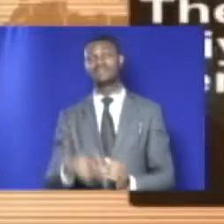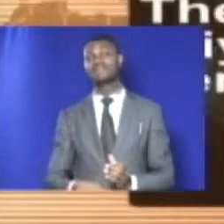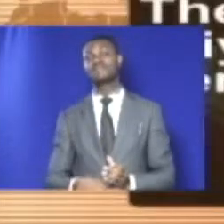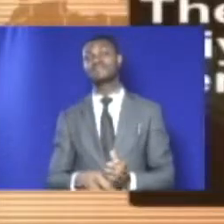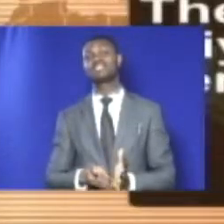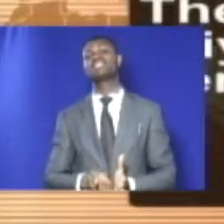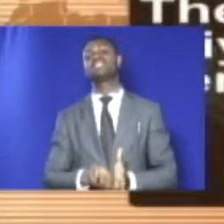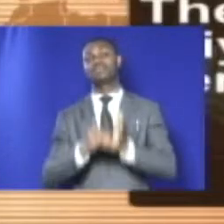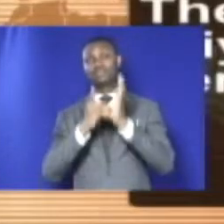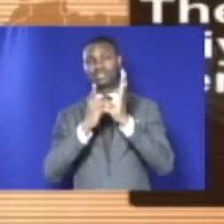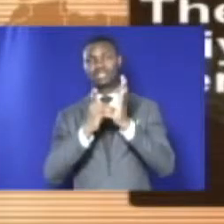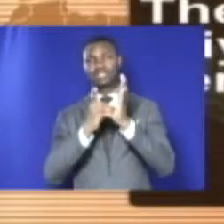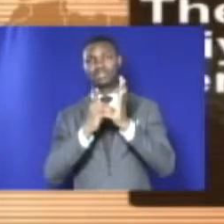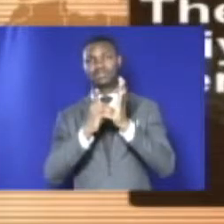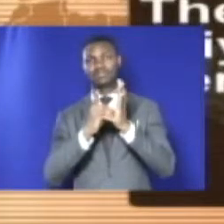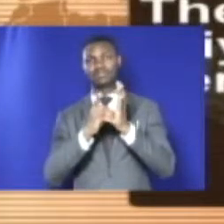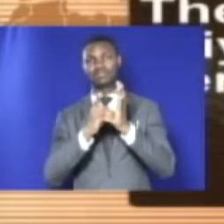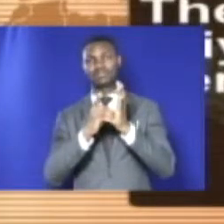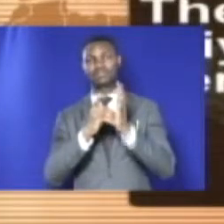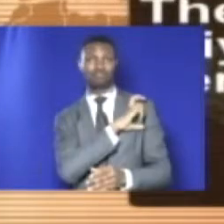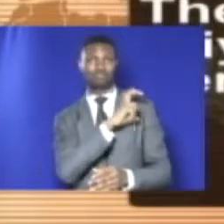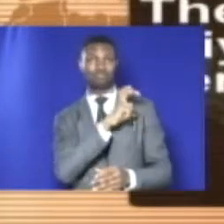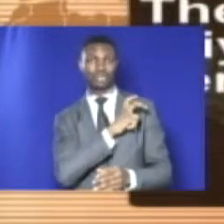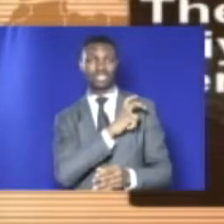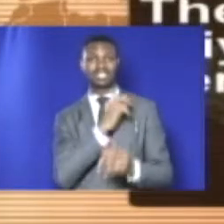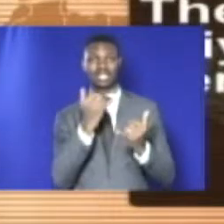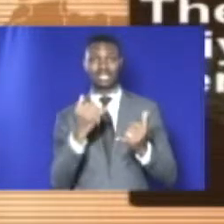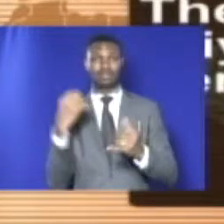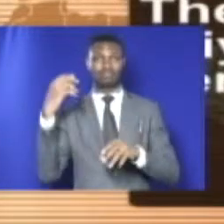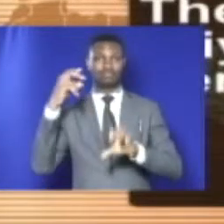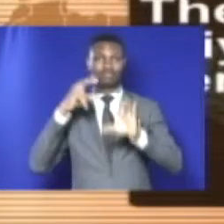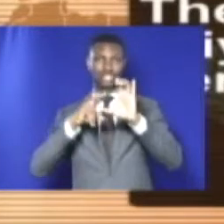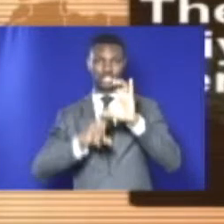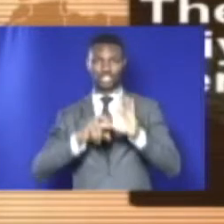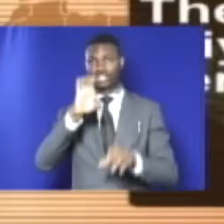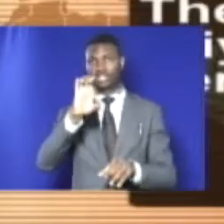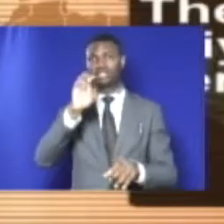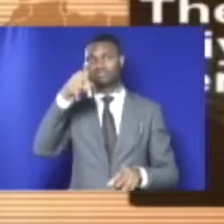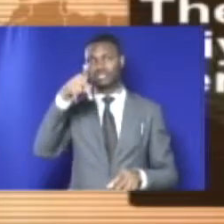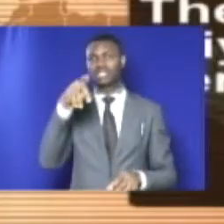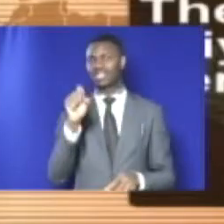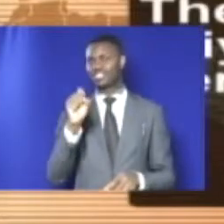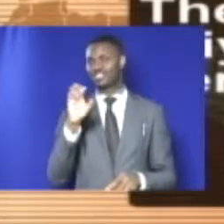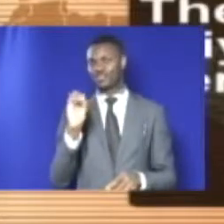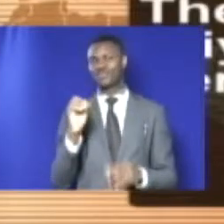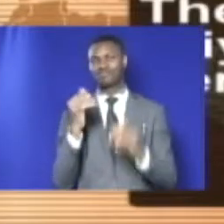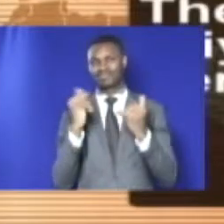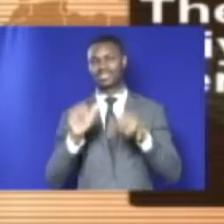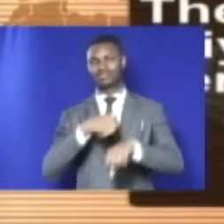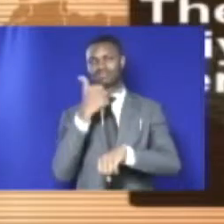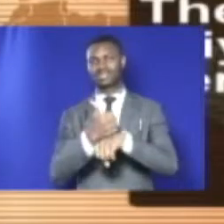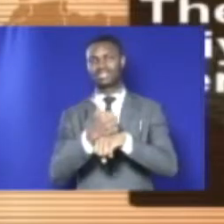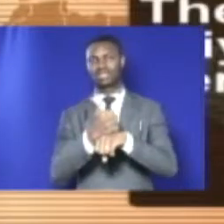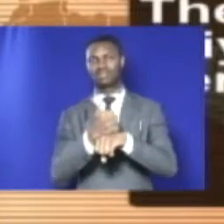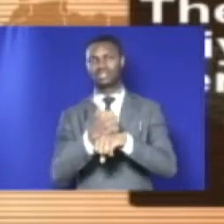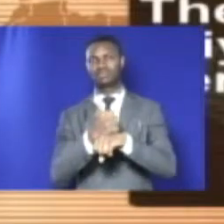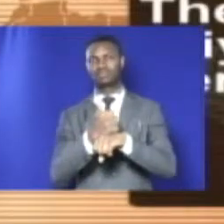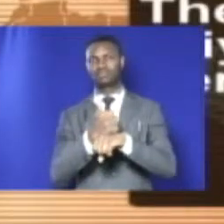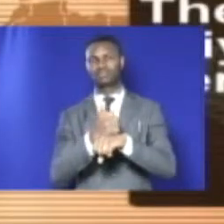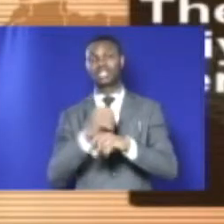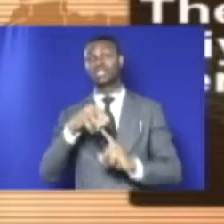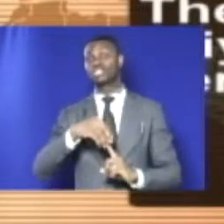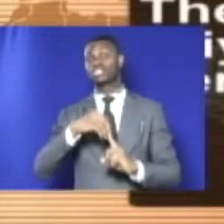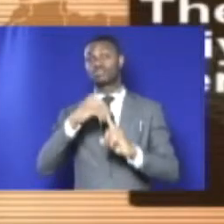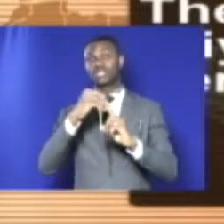Abubakar Musa as his Chief Personal Security Officer, CPSO. In a release signed by Senior Special Assistant to the President in